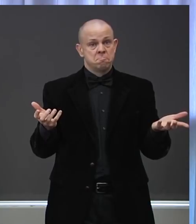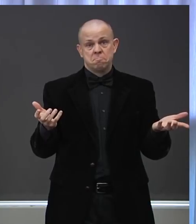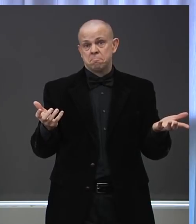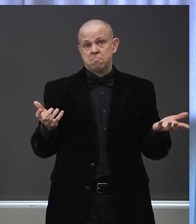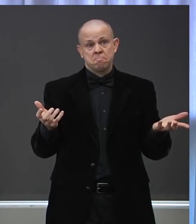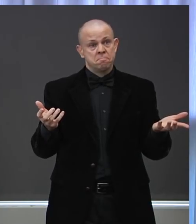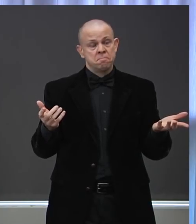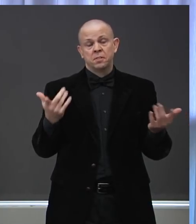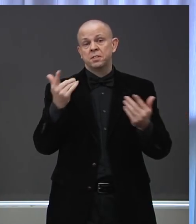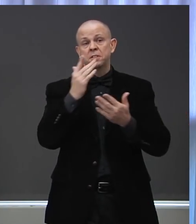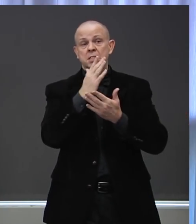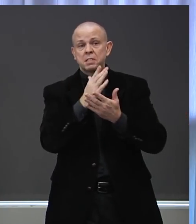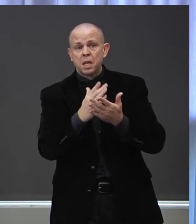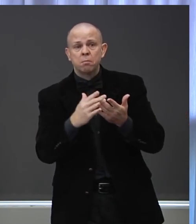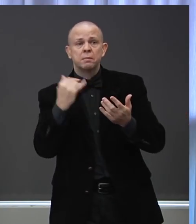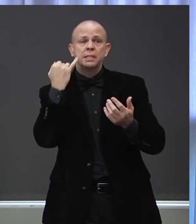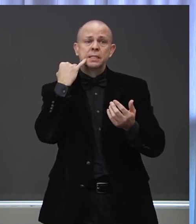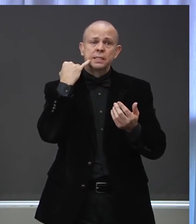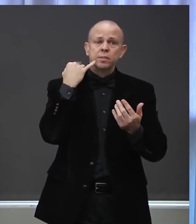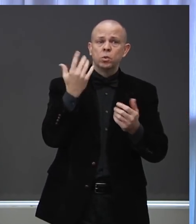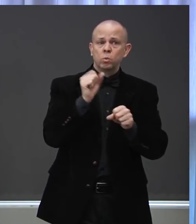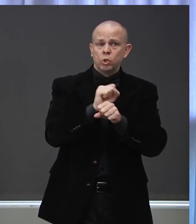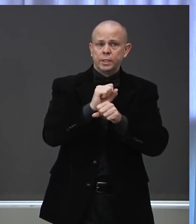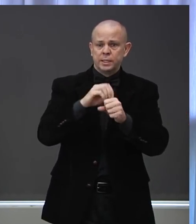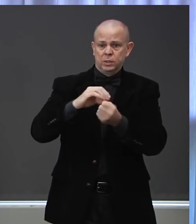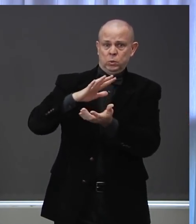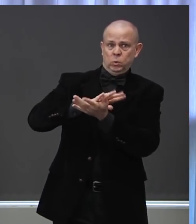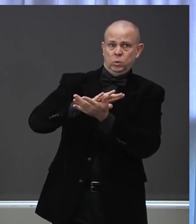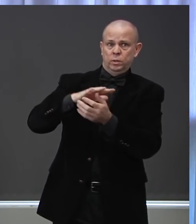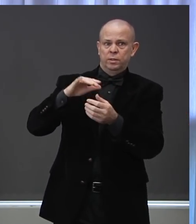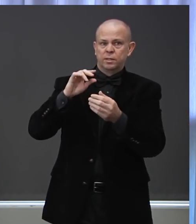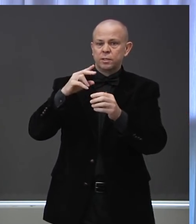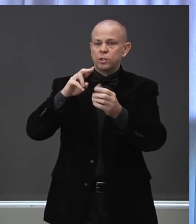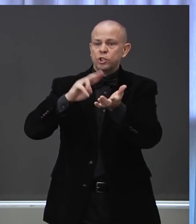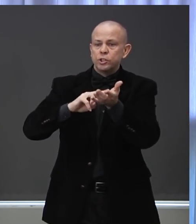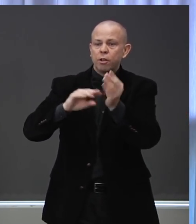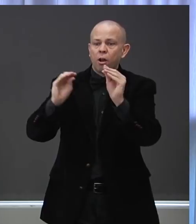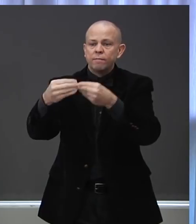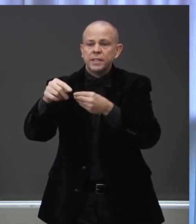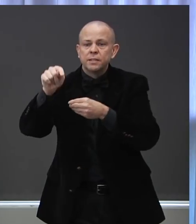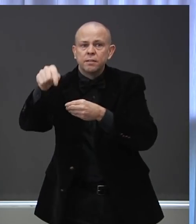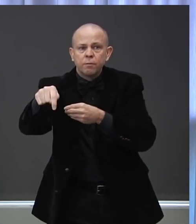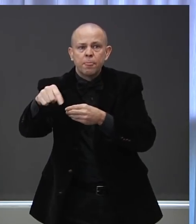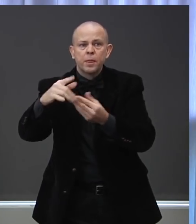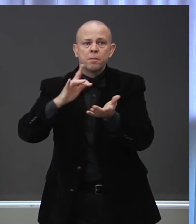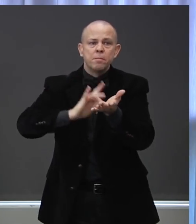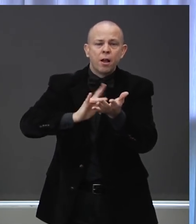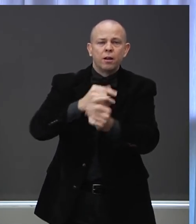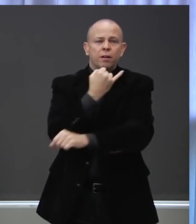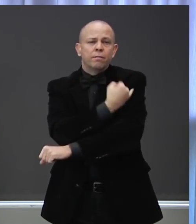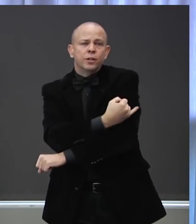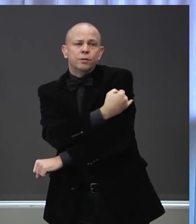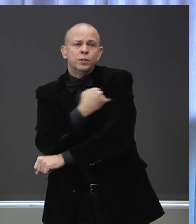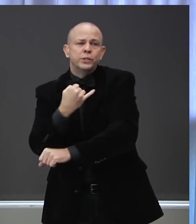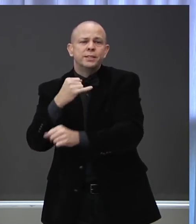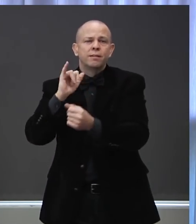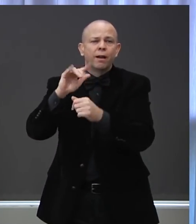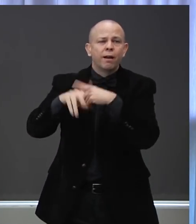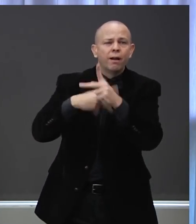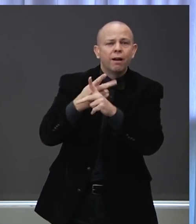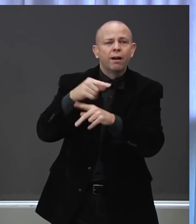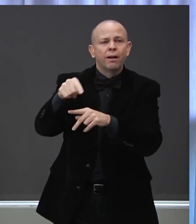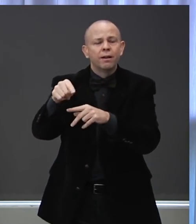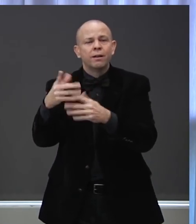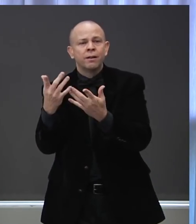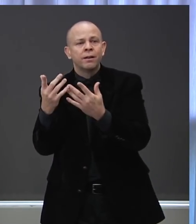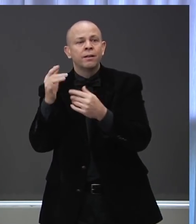cases where they're working in school-based health centers or they're working in a medical-related capacity, the face covering is